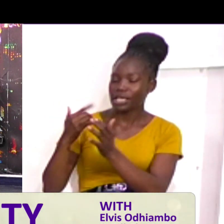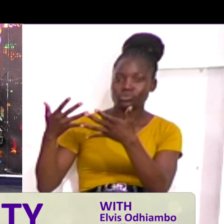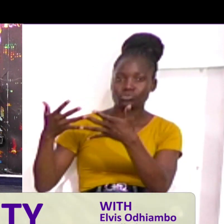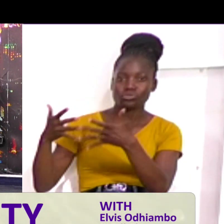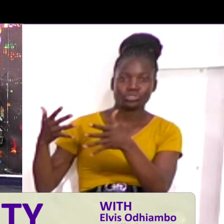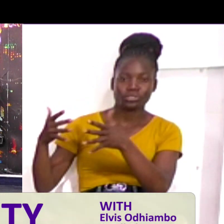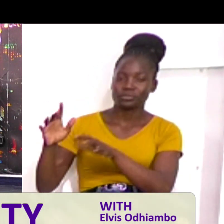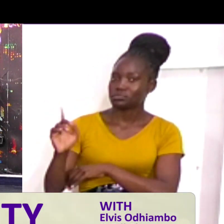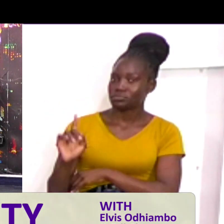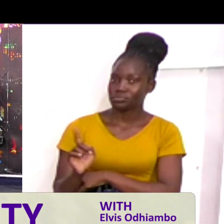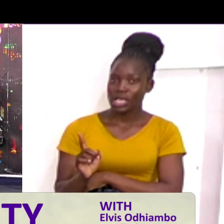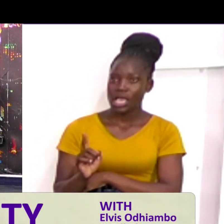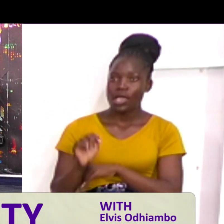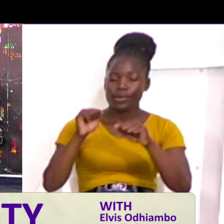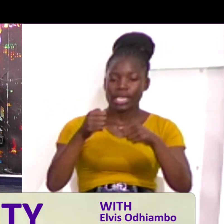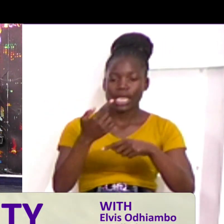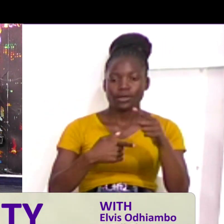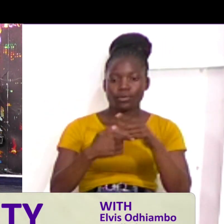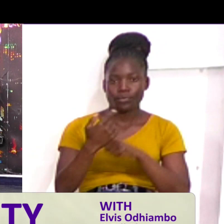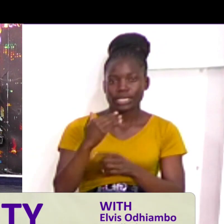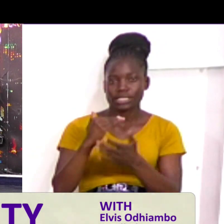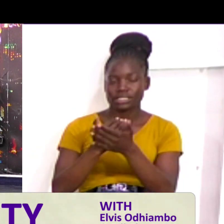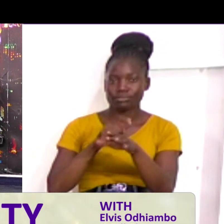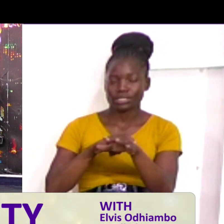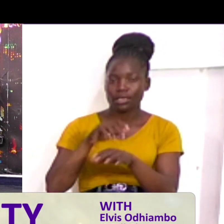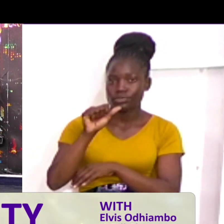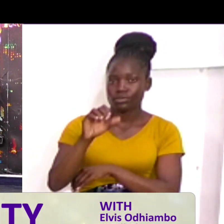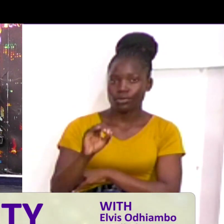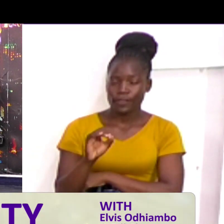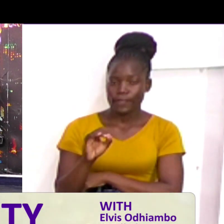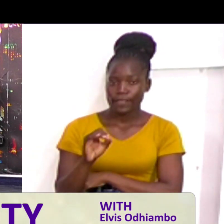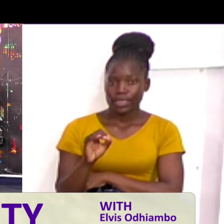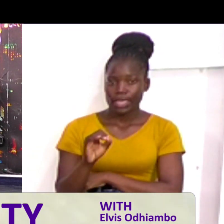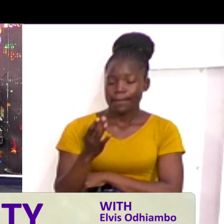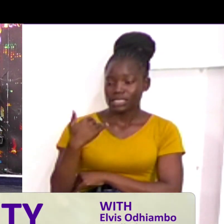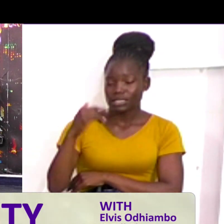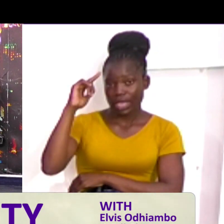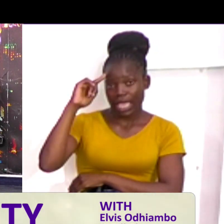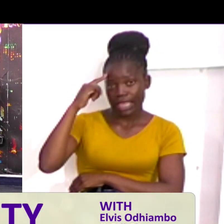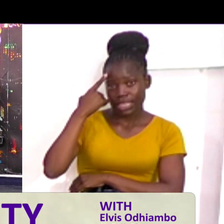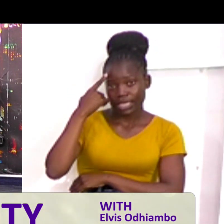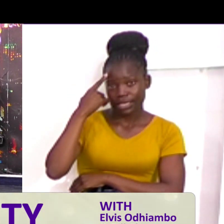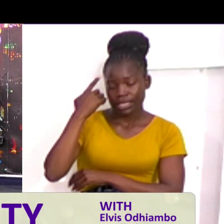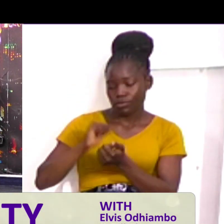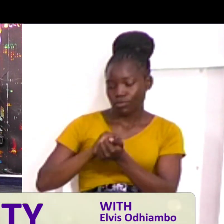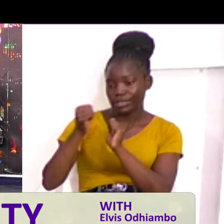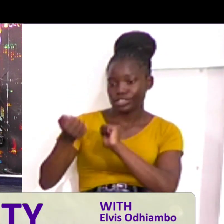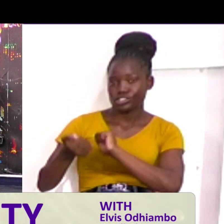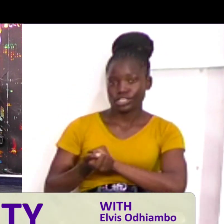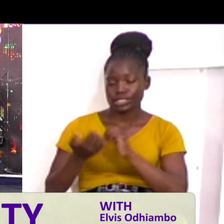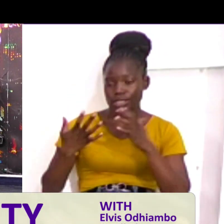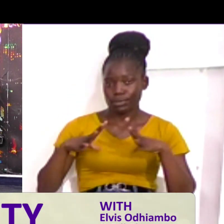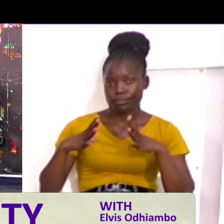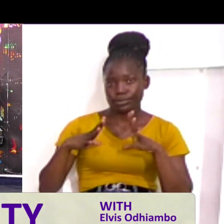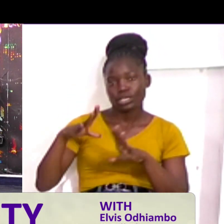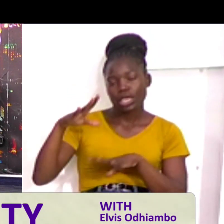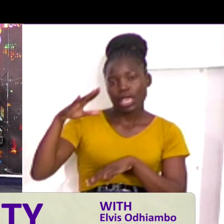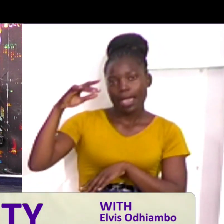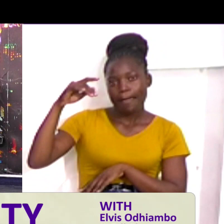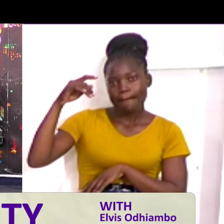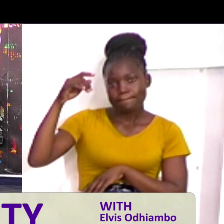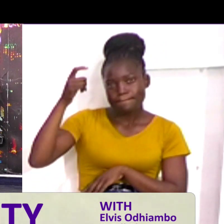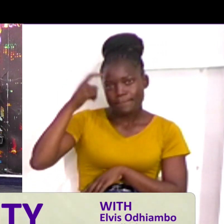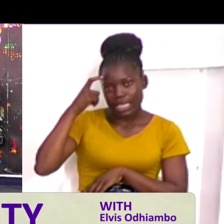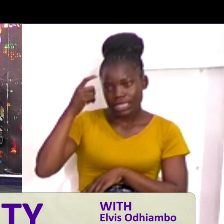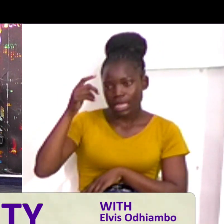been beaten. We can win at least sometime. So I think they changed the people's mind